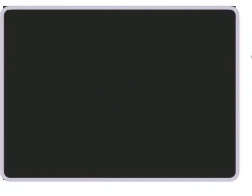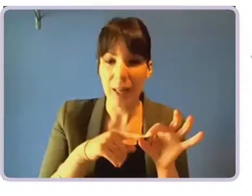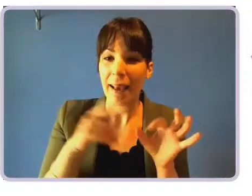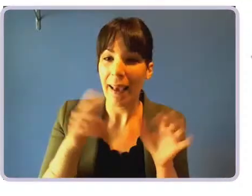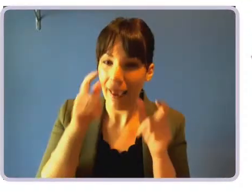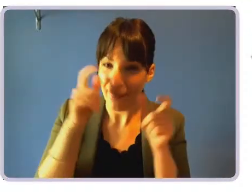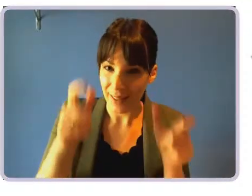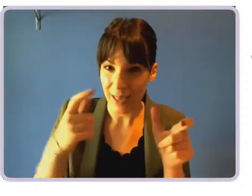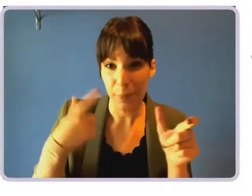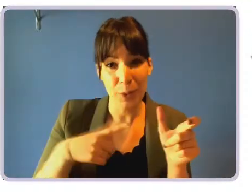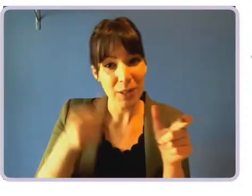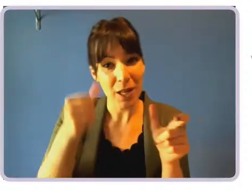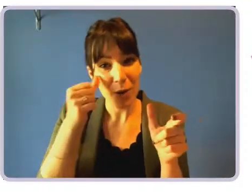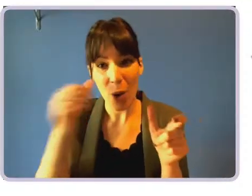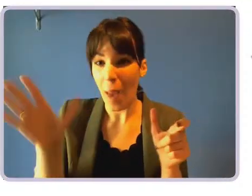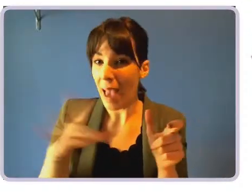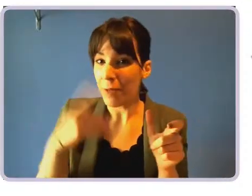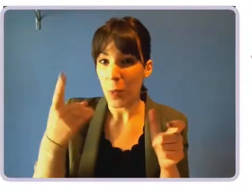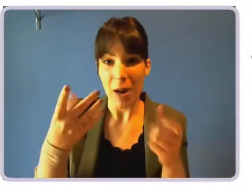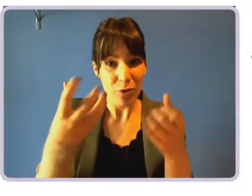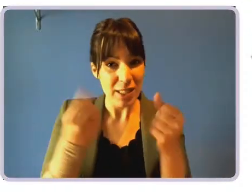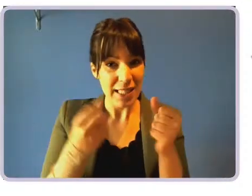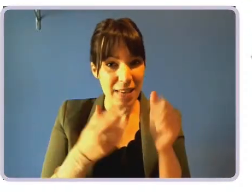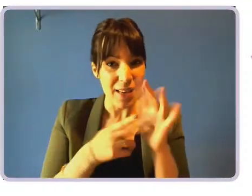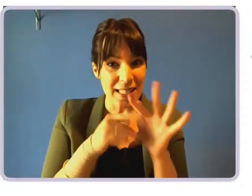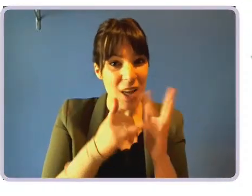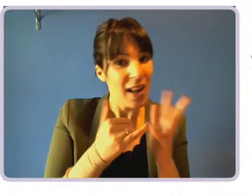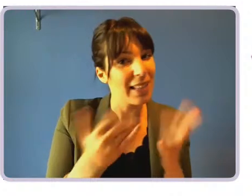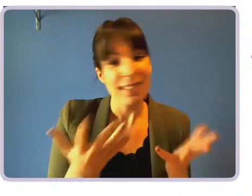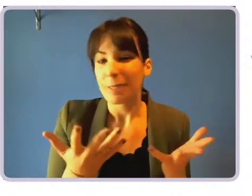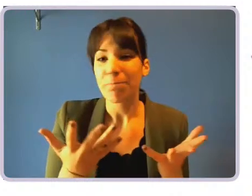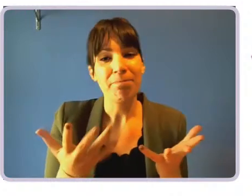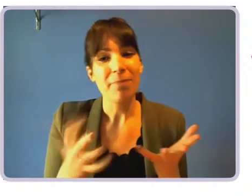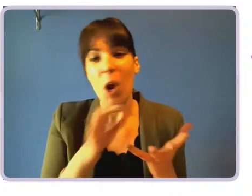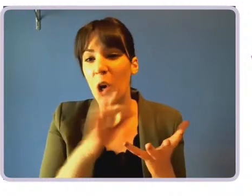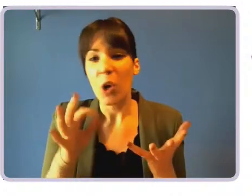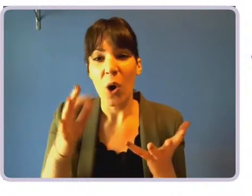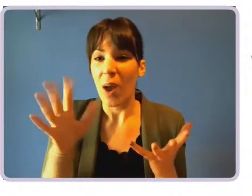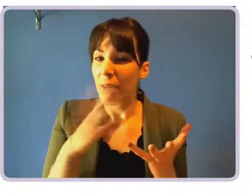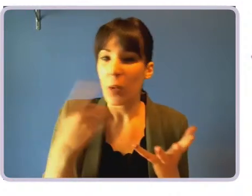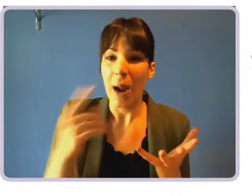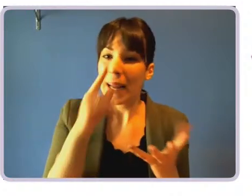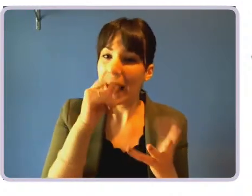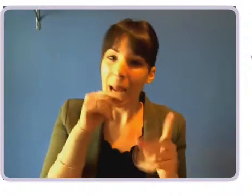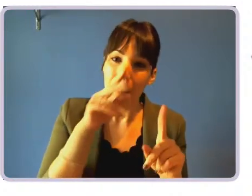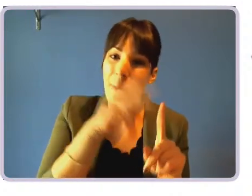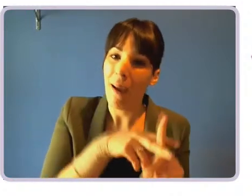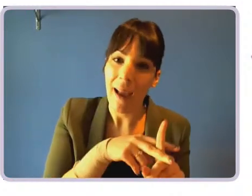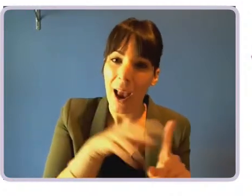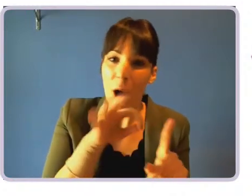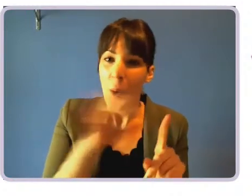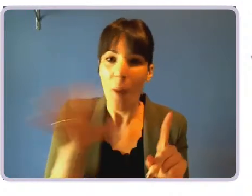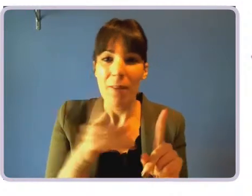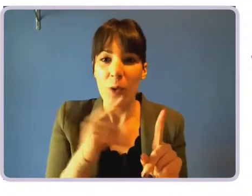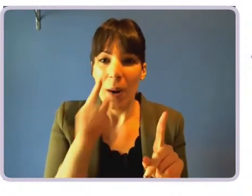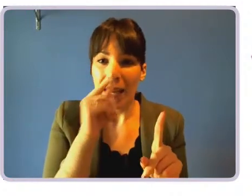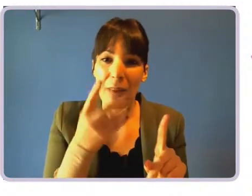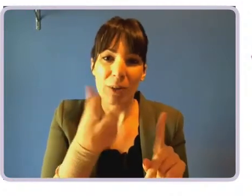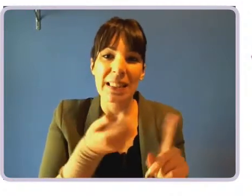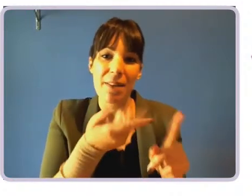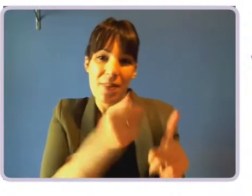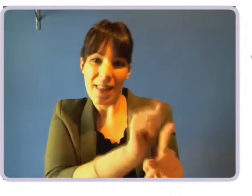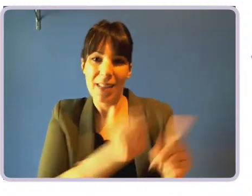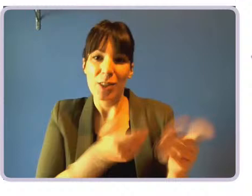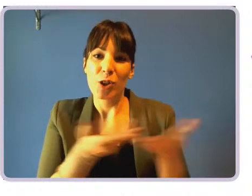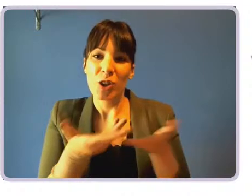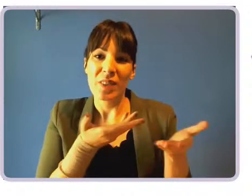is eligible for the NDIS. Not everyone receives NDIS services. So I think yes, planning should be